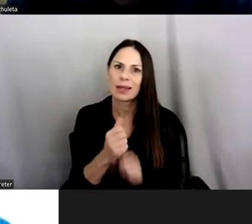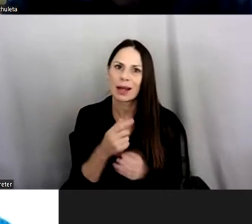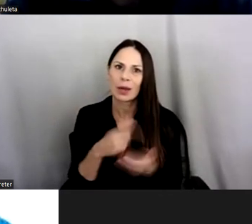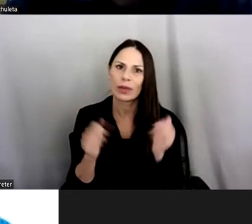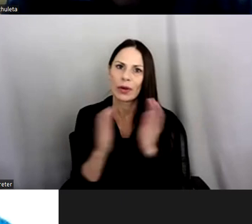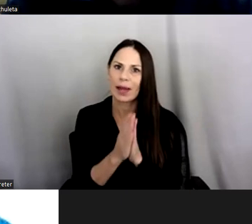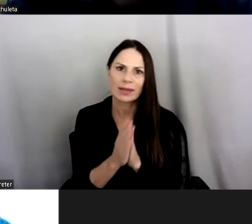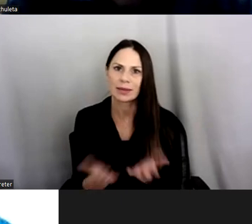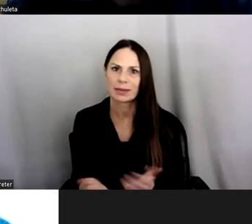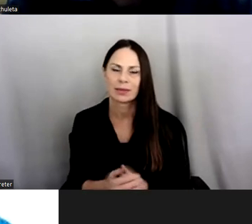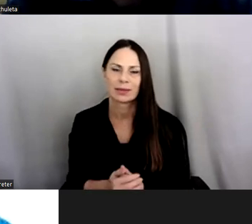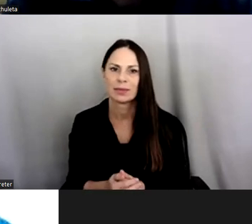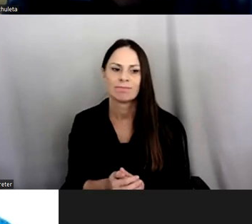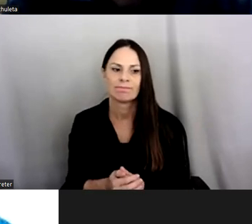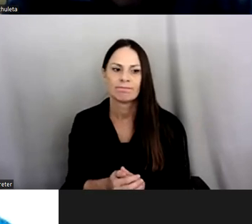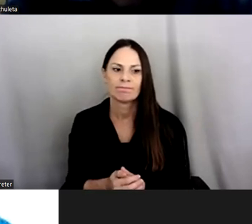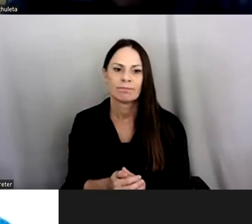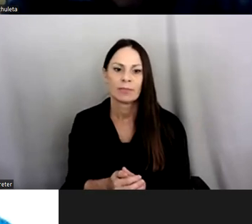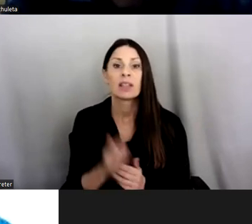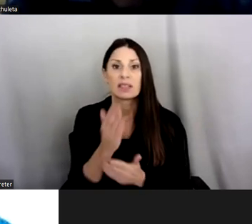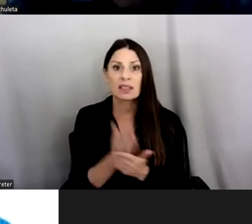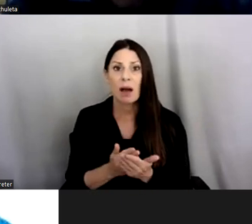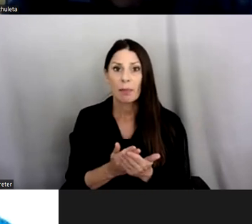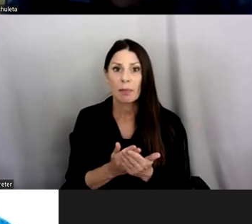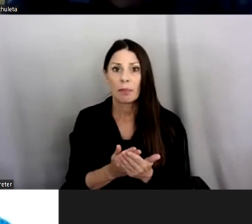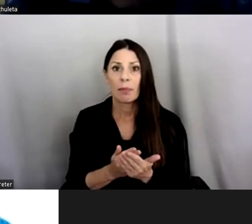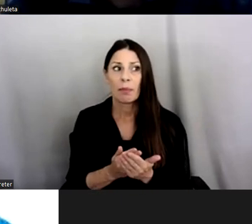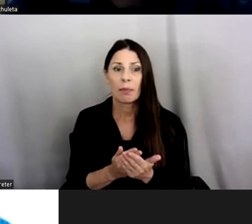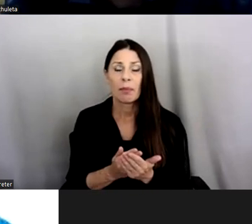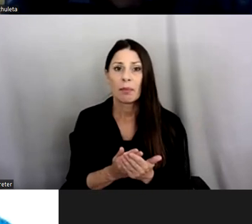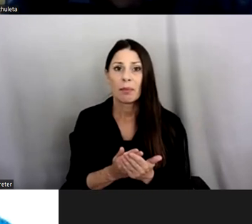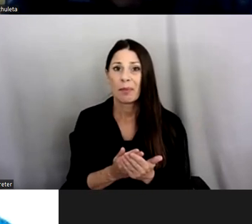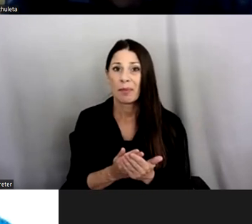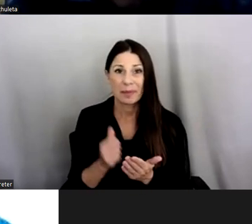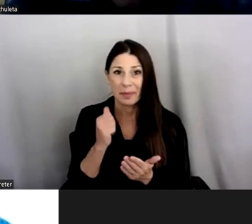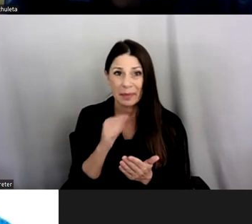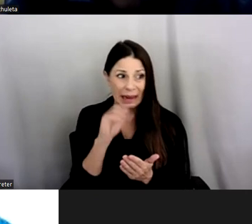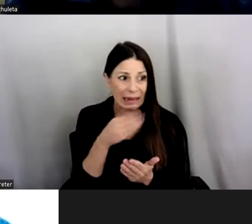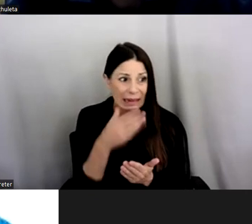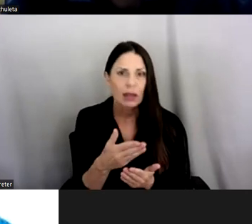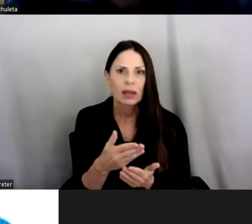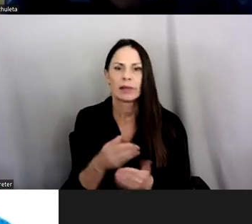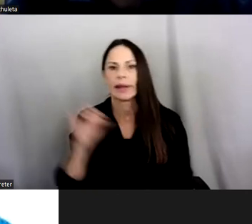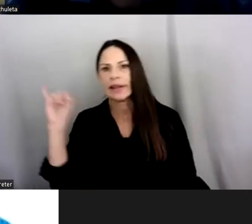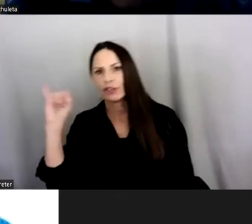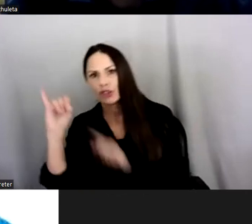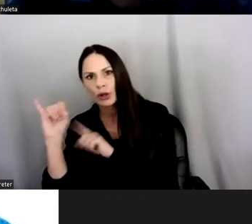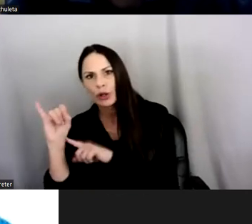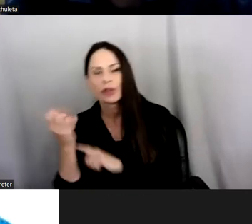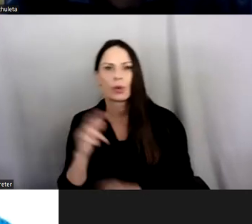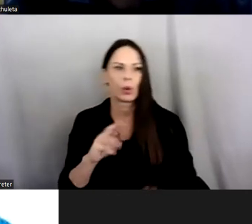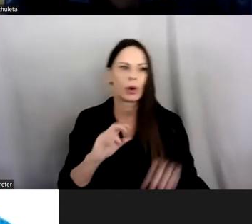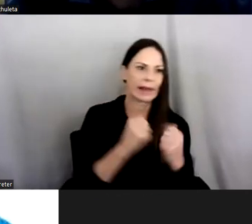for. And some of it has to do with the insurance feeling, or the insurance or the agency feeling